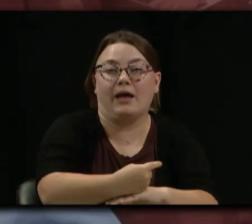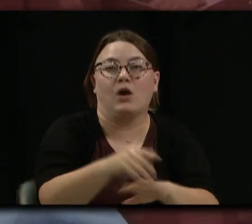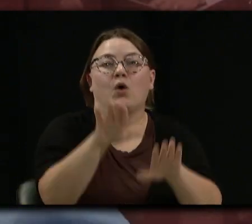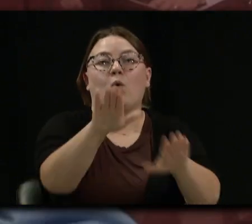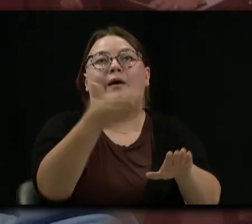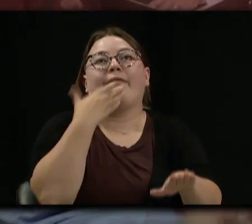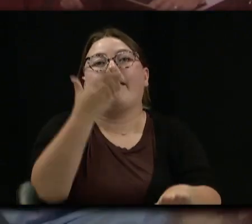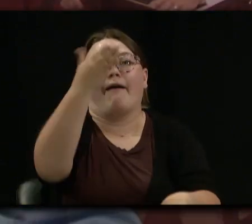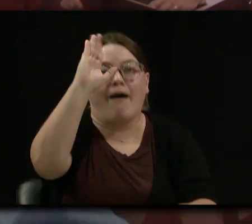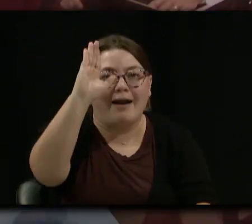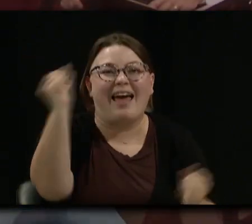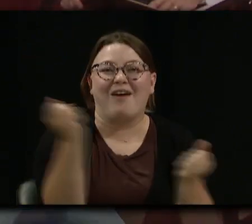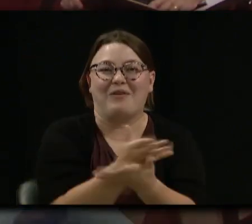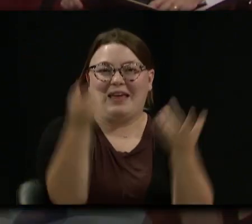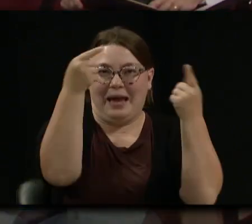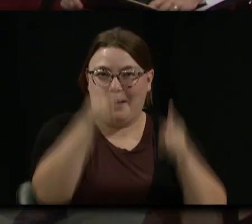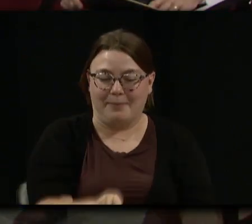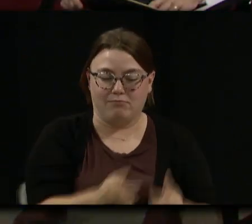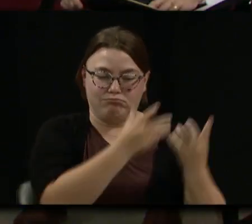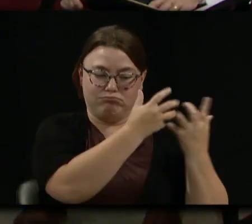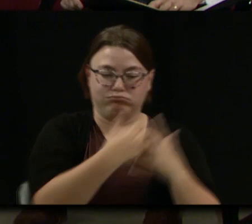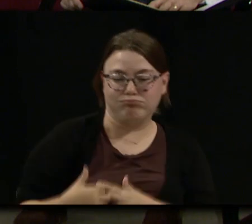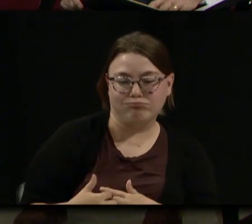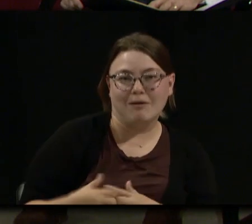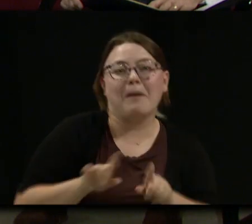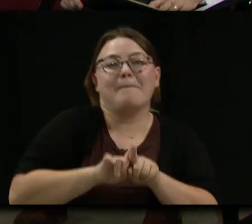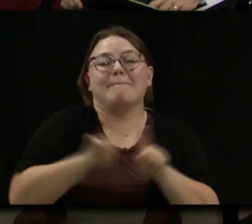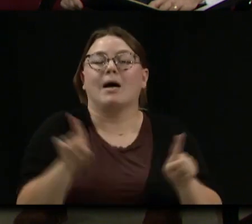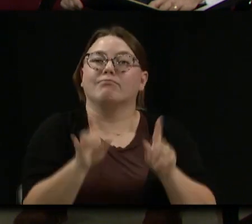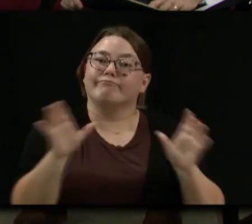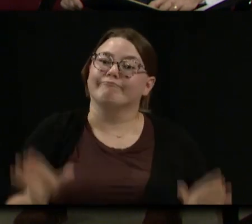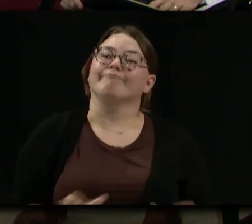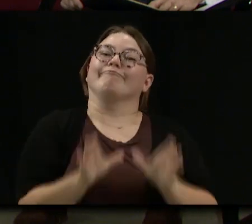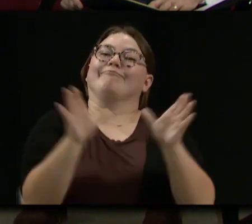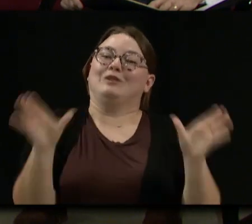before I was going to be director, but we are now encouraging